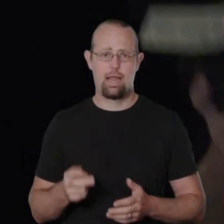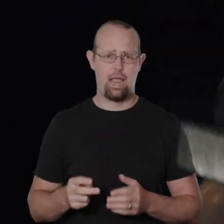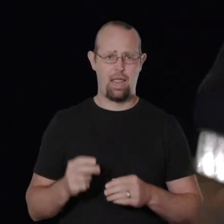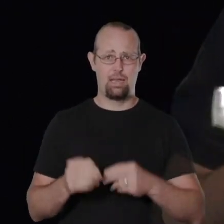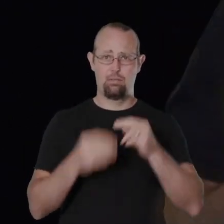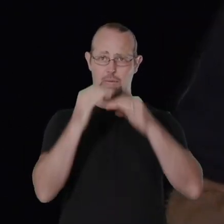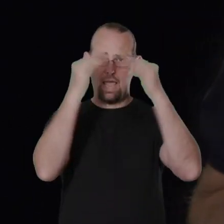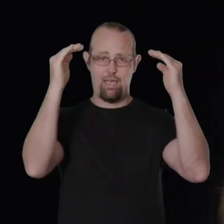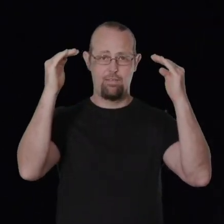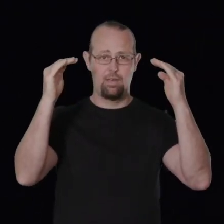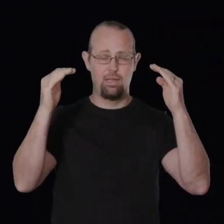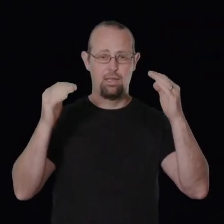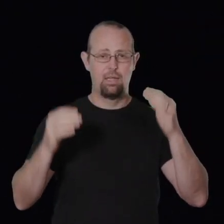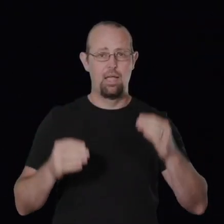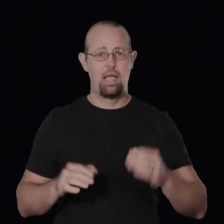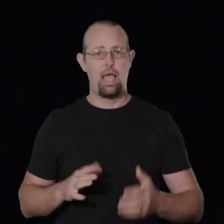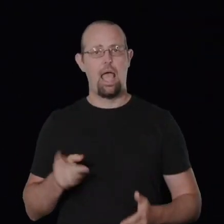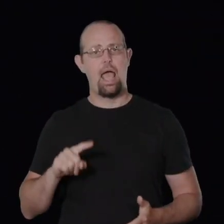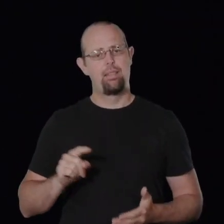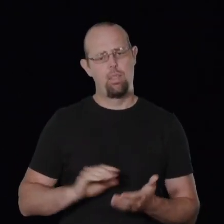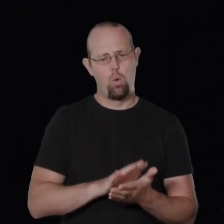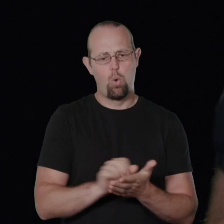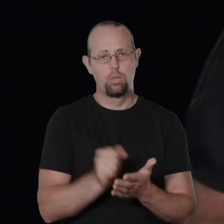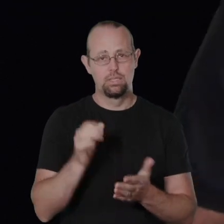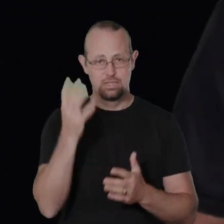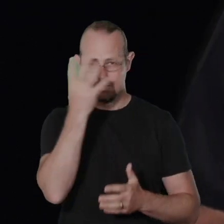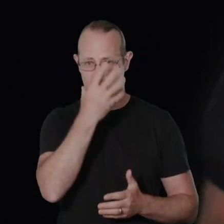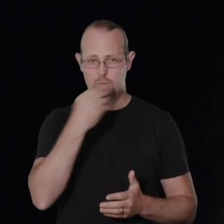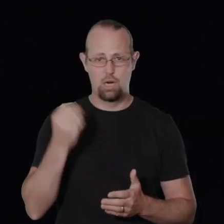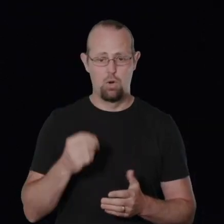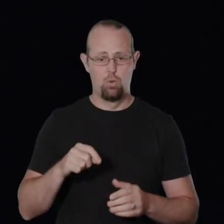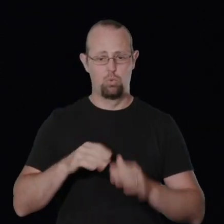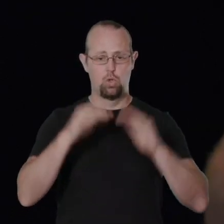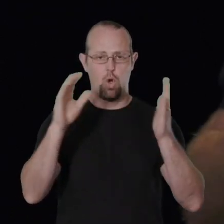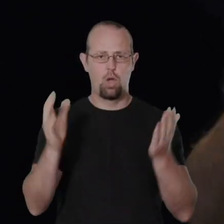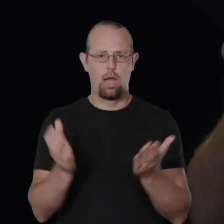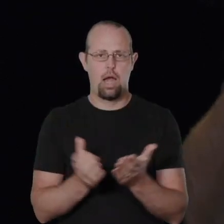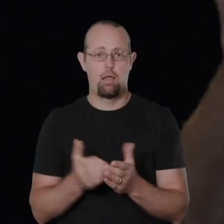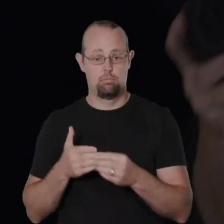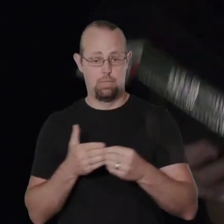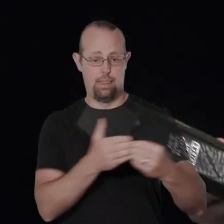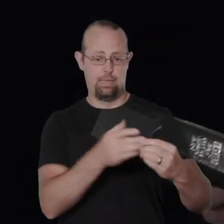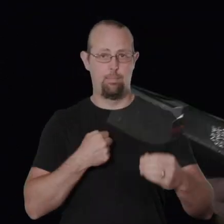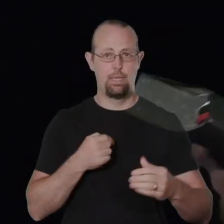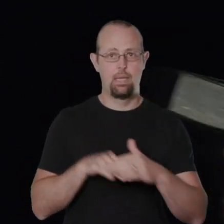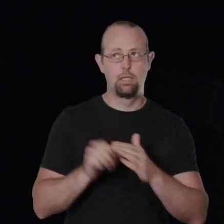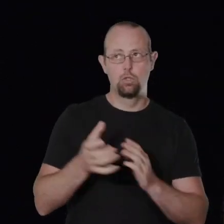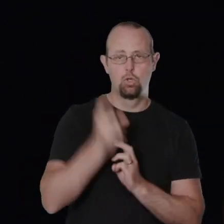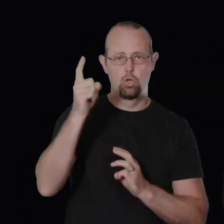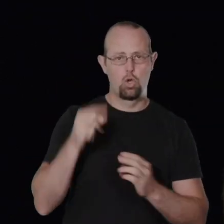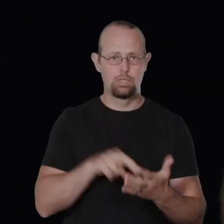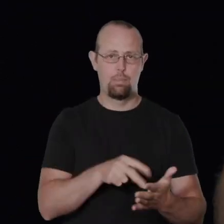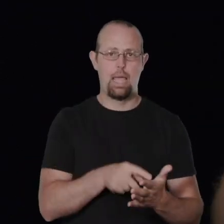was present on earth to lead me into God's perfect plan for my life. Well, I was amazed to hear that,